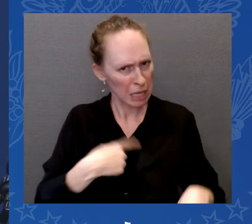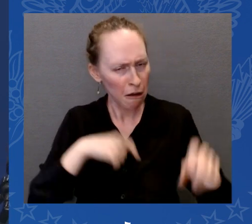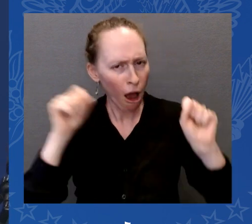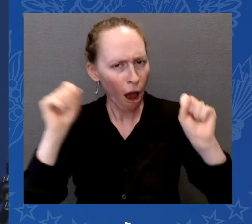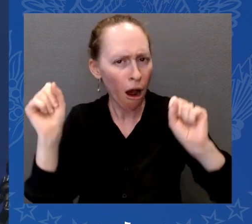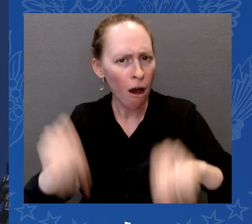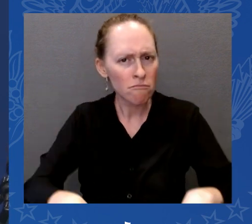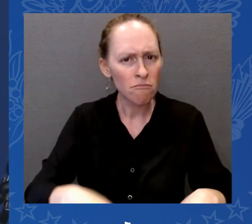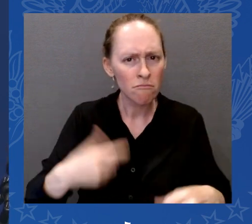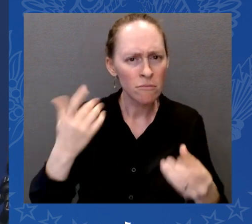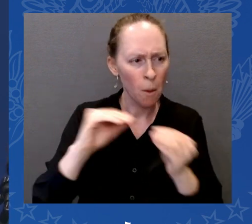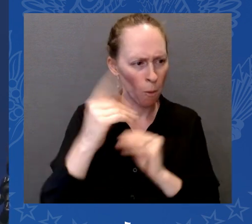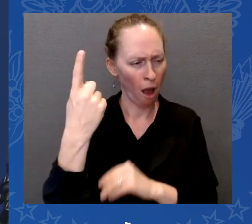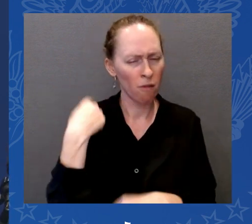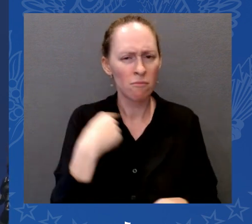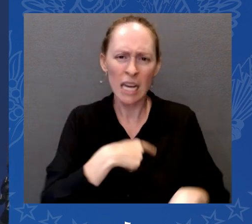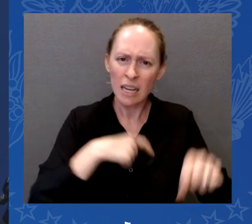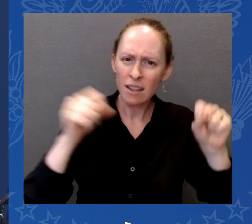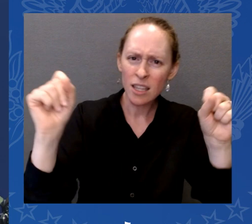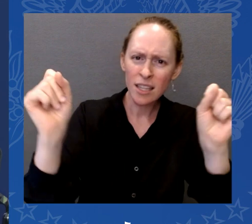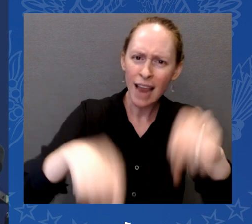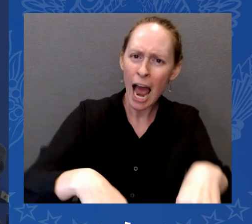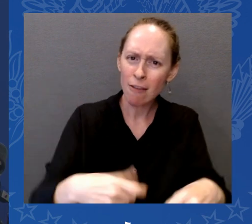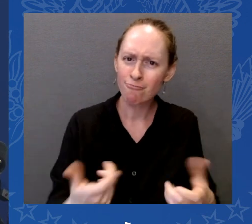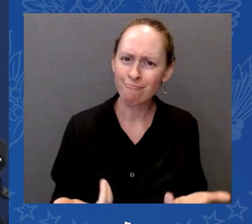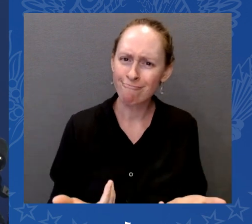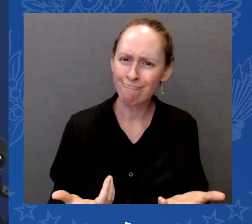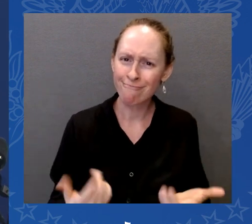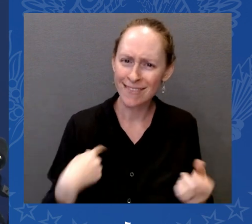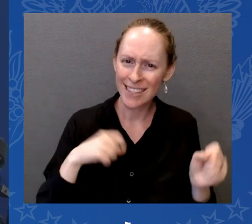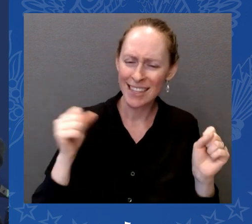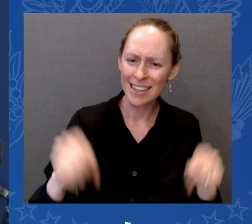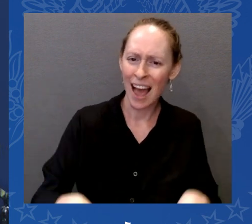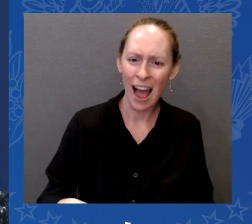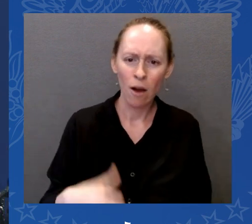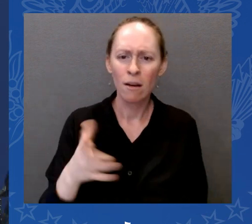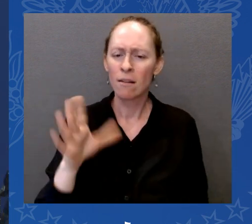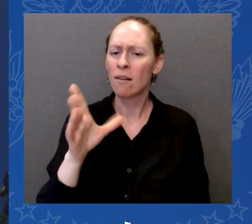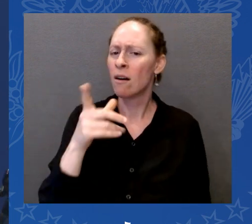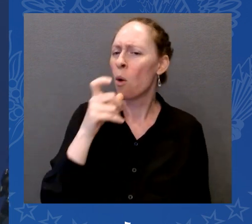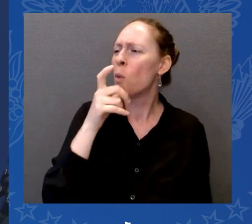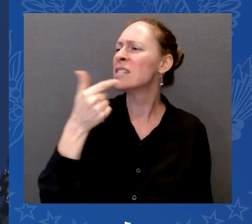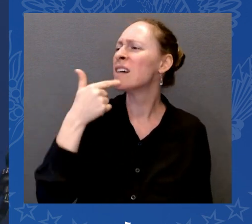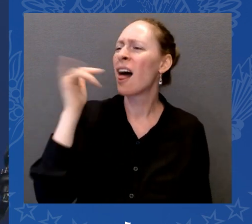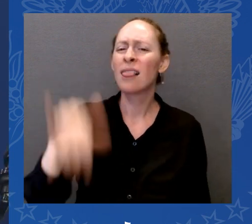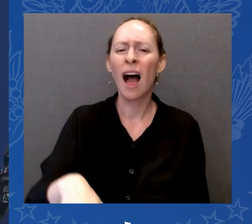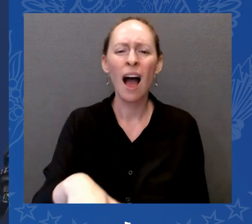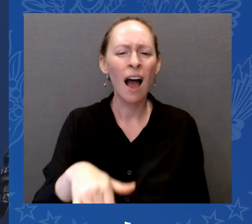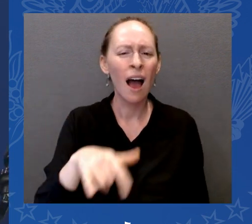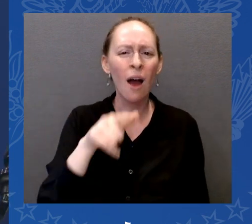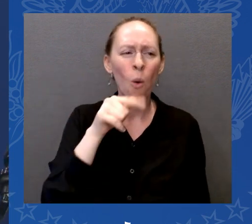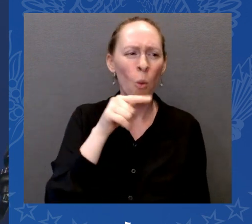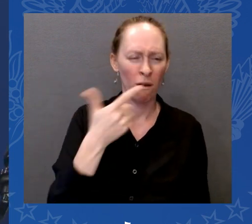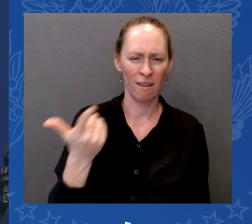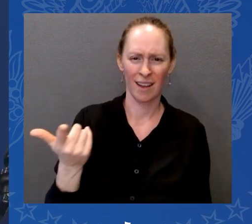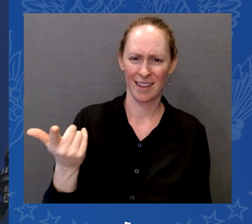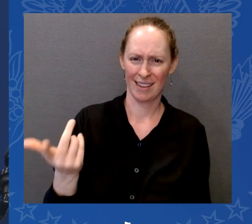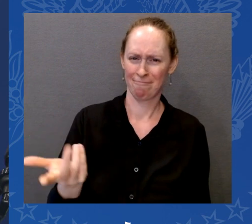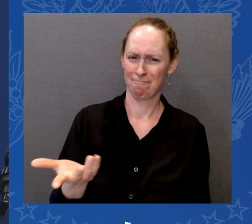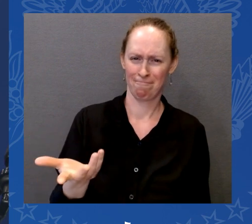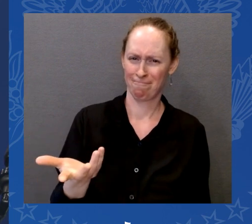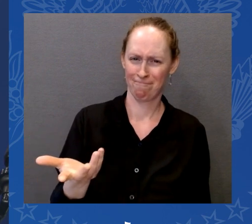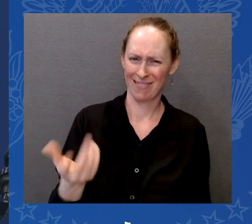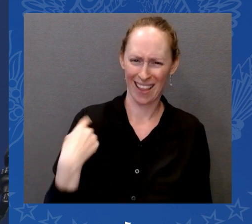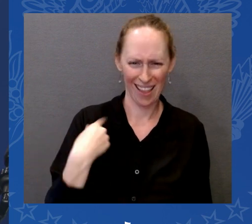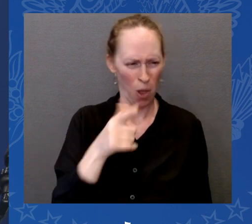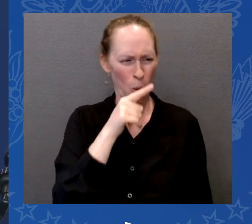that says we cannot be, as we've been hearing for the last 25 years, the manufacturing capital of the world.